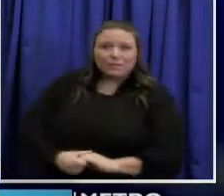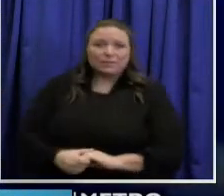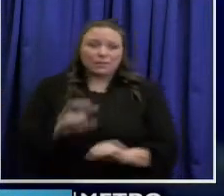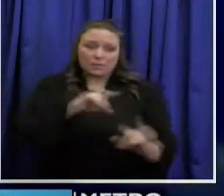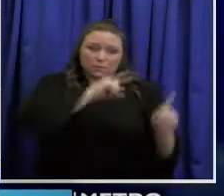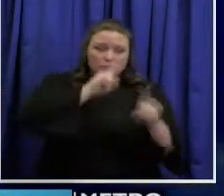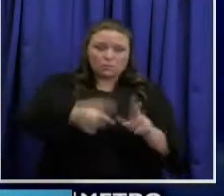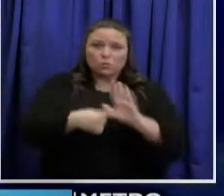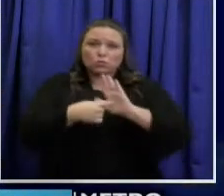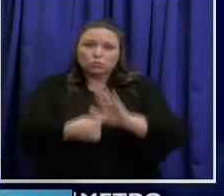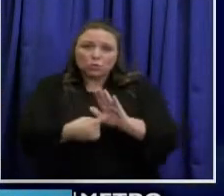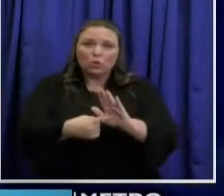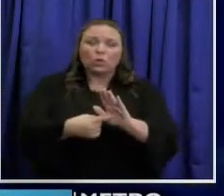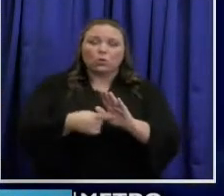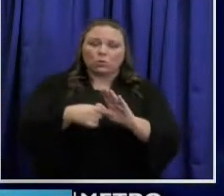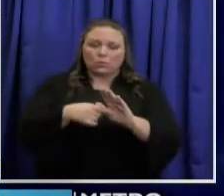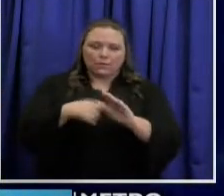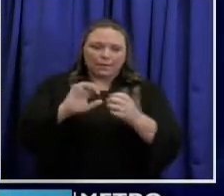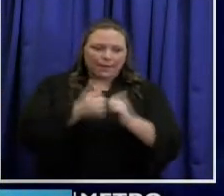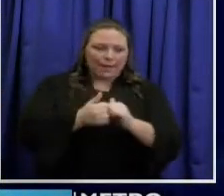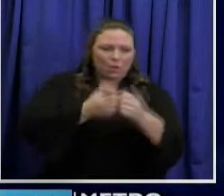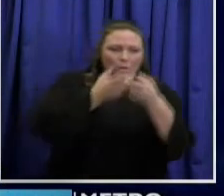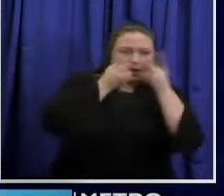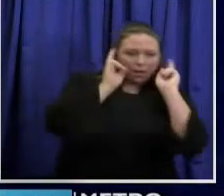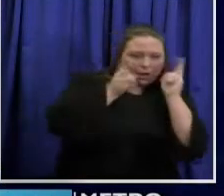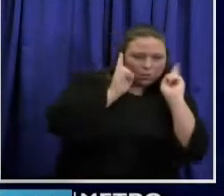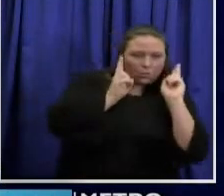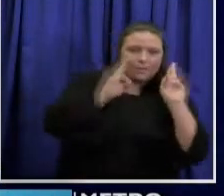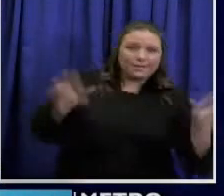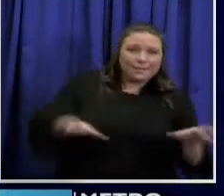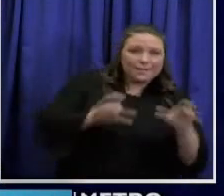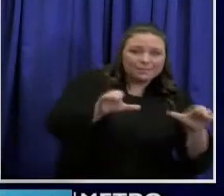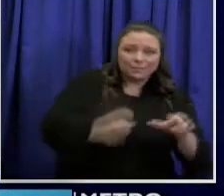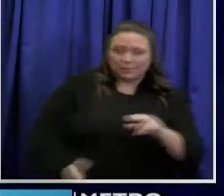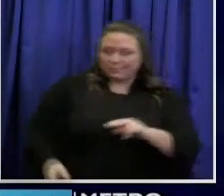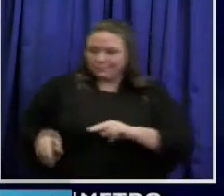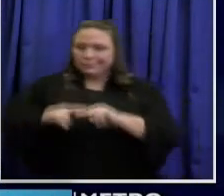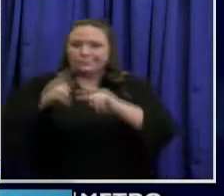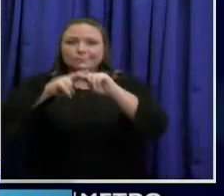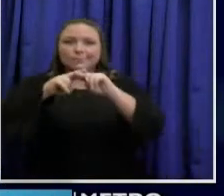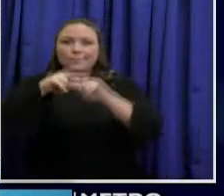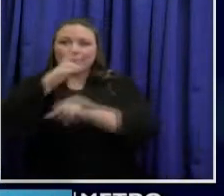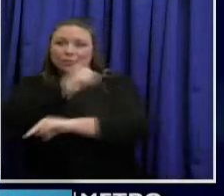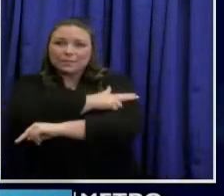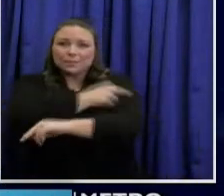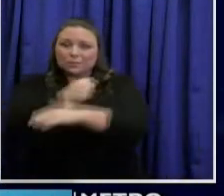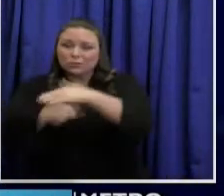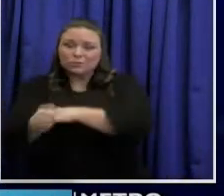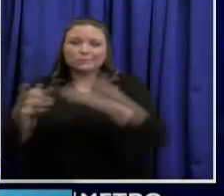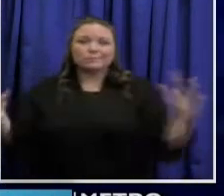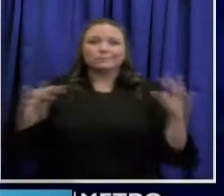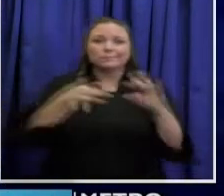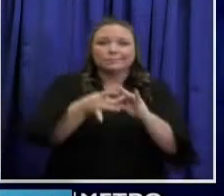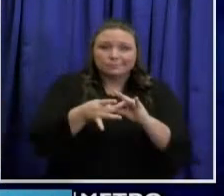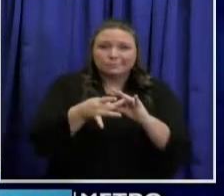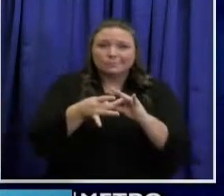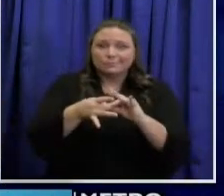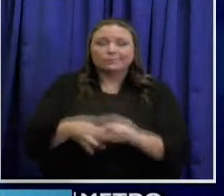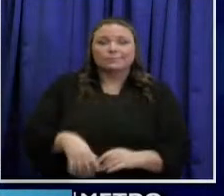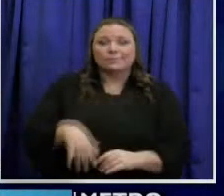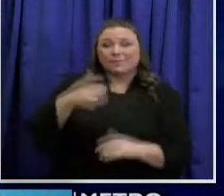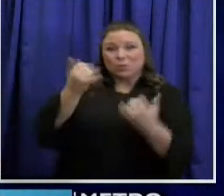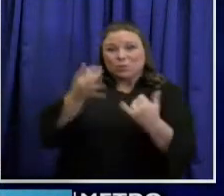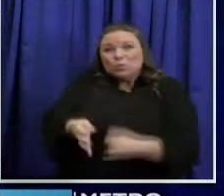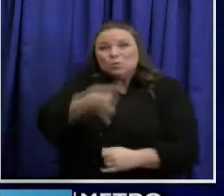noted a nationwide correlation between Halloween activities and increased hospitalizations and deaths. And with Thanksgiving a